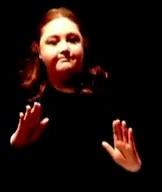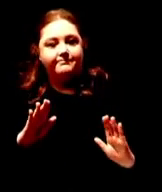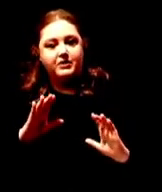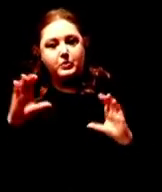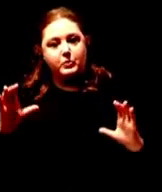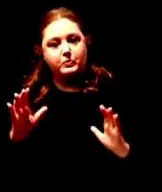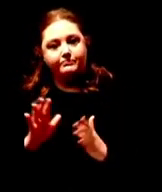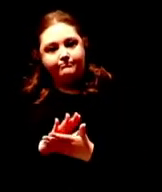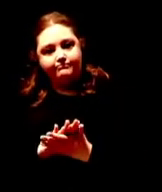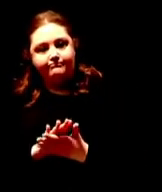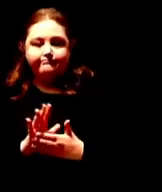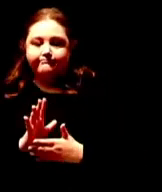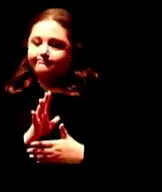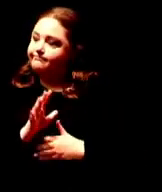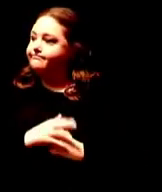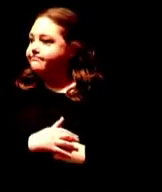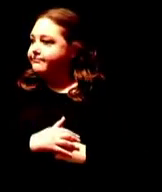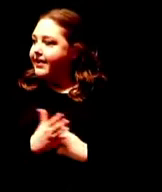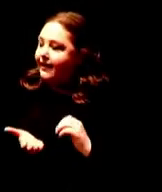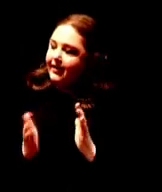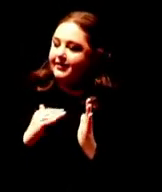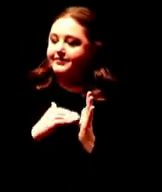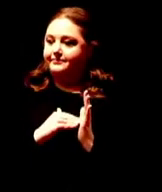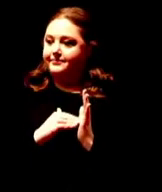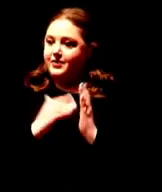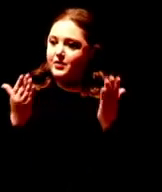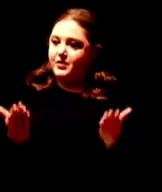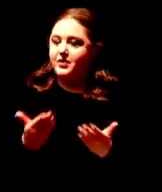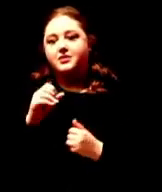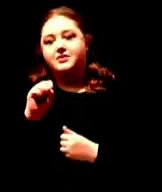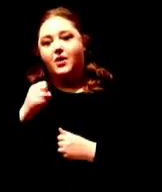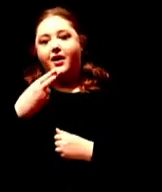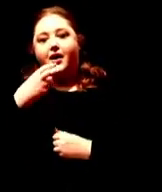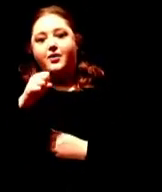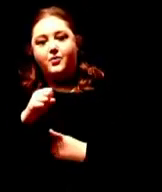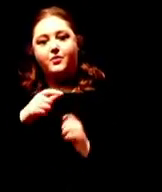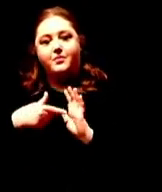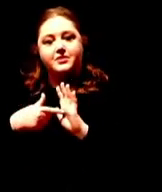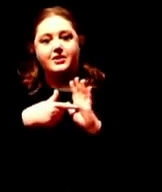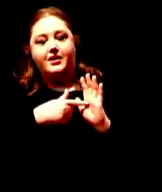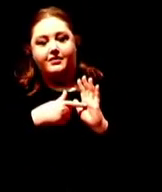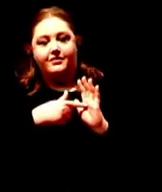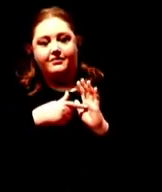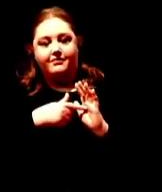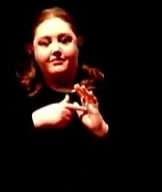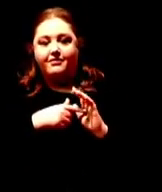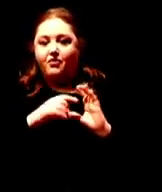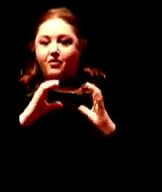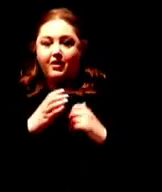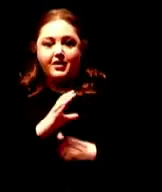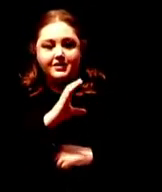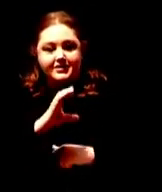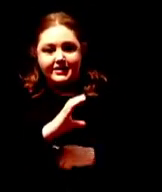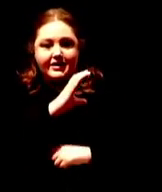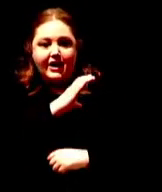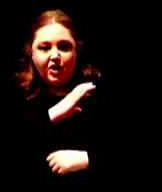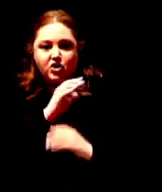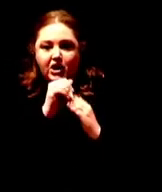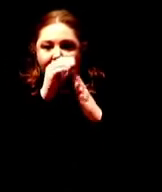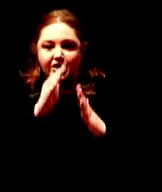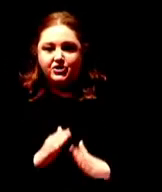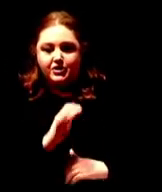class. And once again, at South High, we represent class as character, leadership,